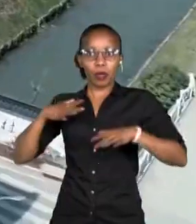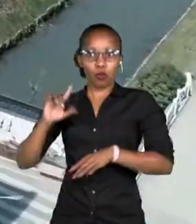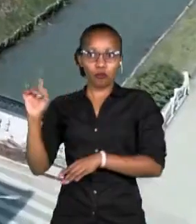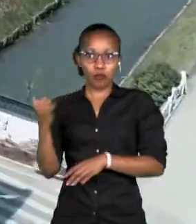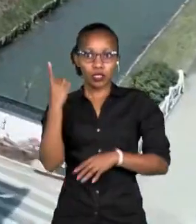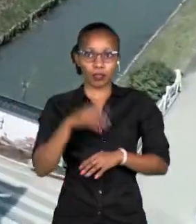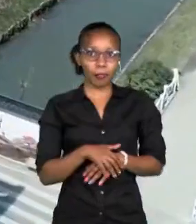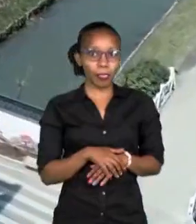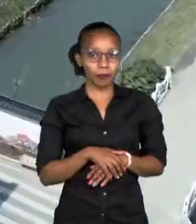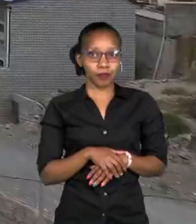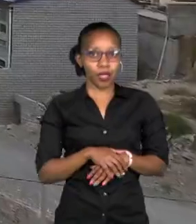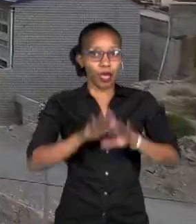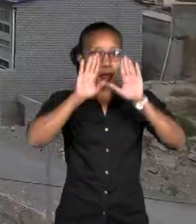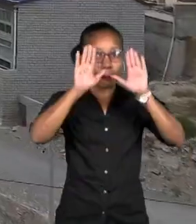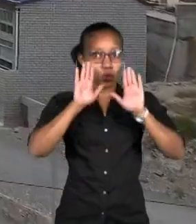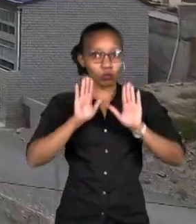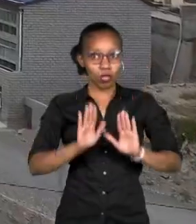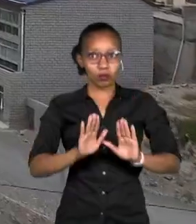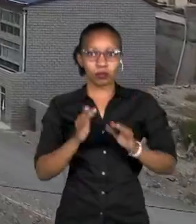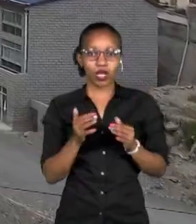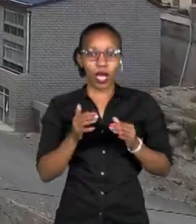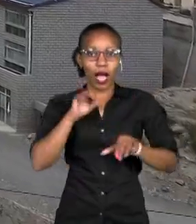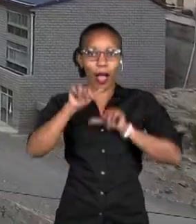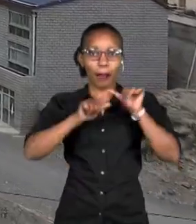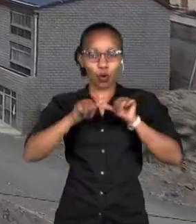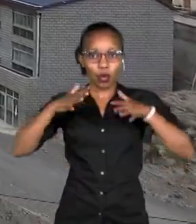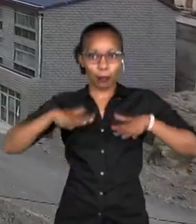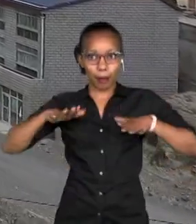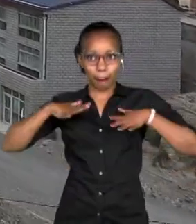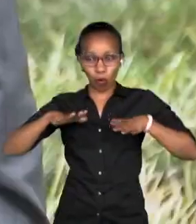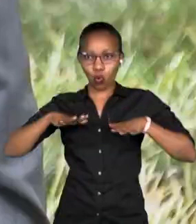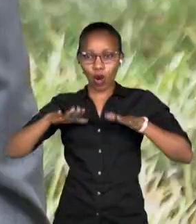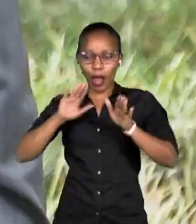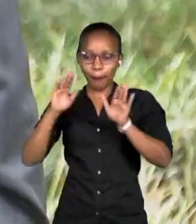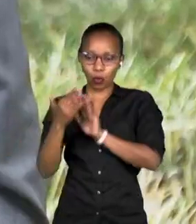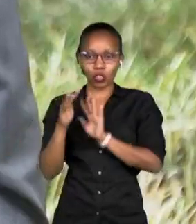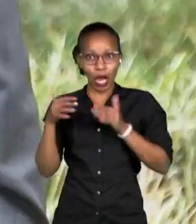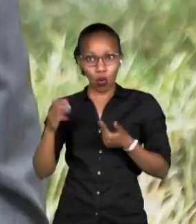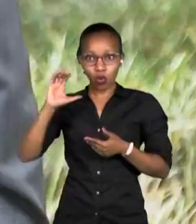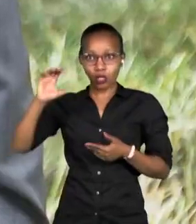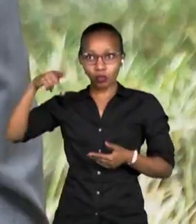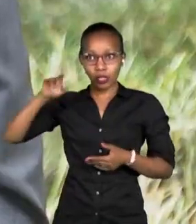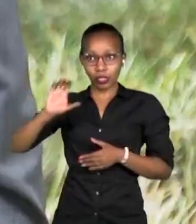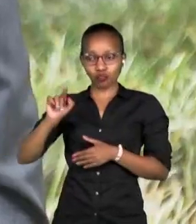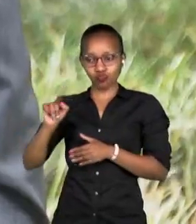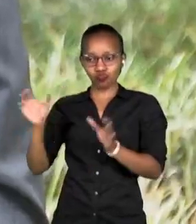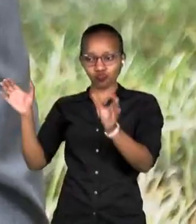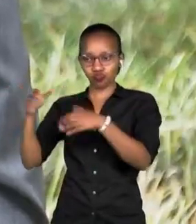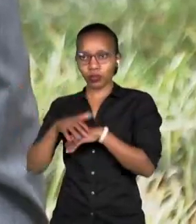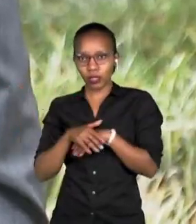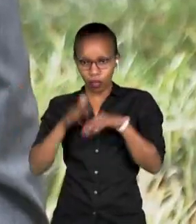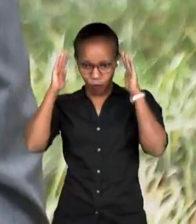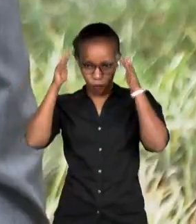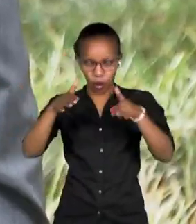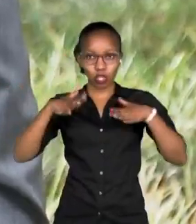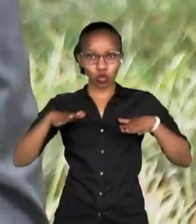the importance of this people-centered approach. The approach of the CPC of being